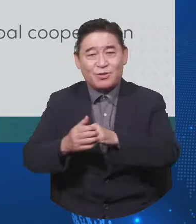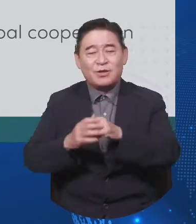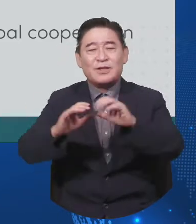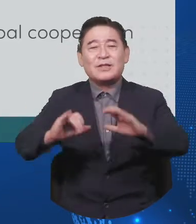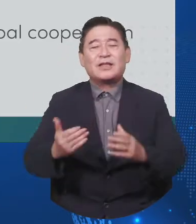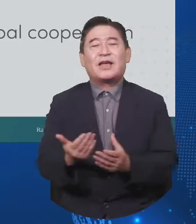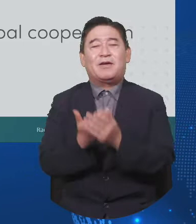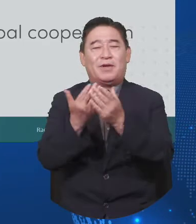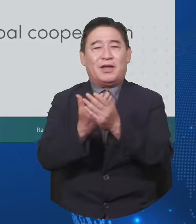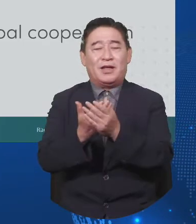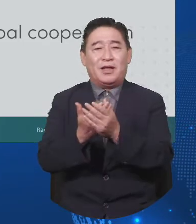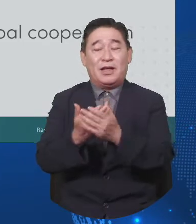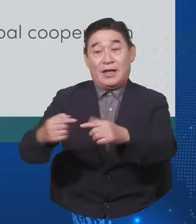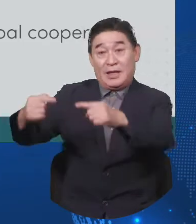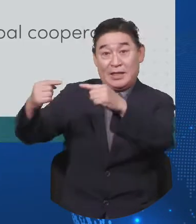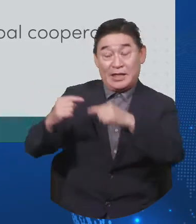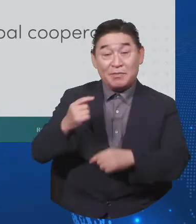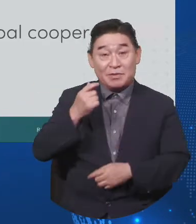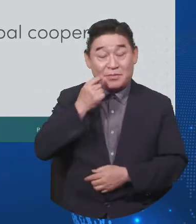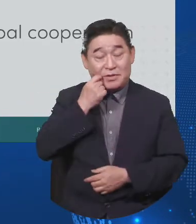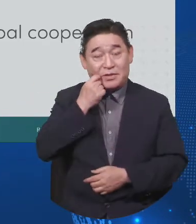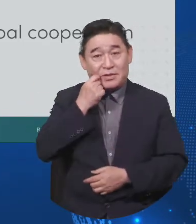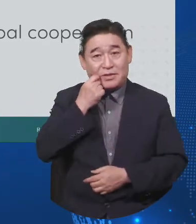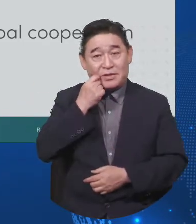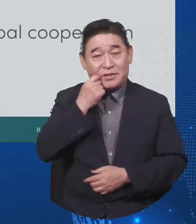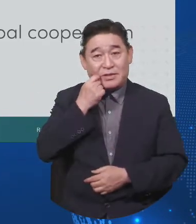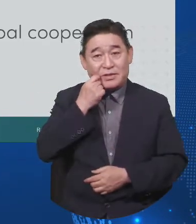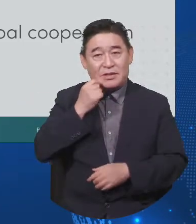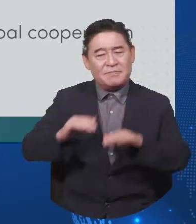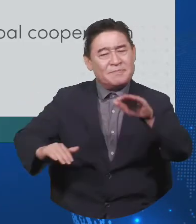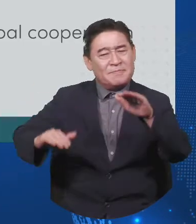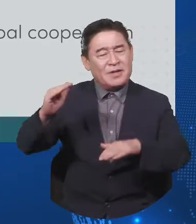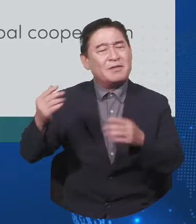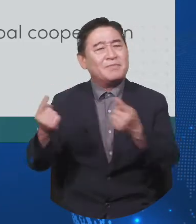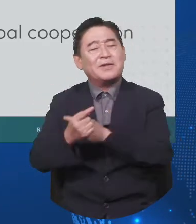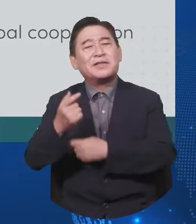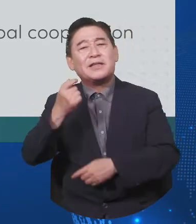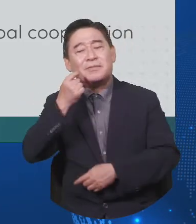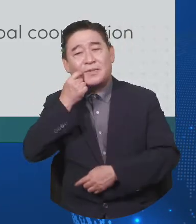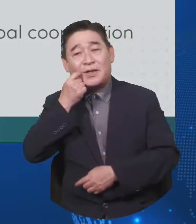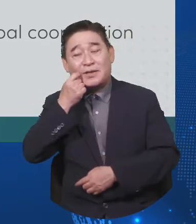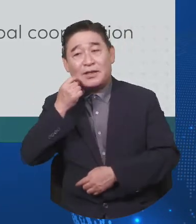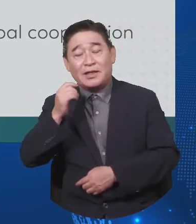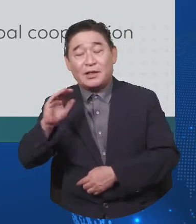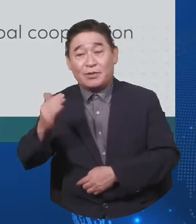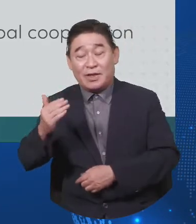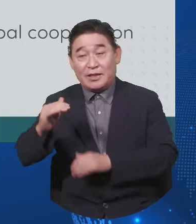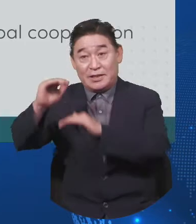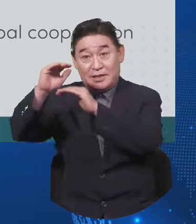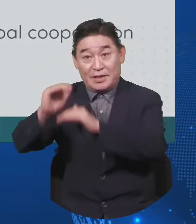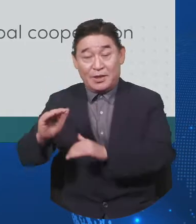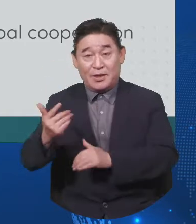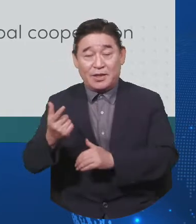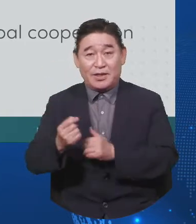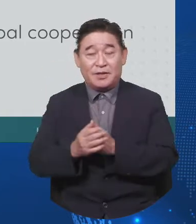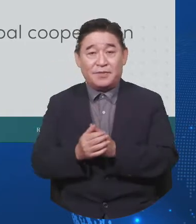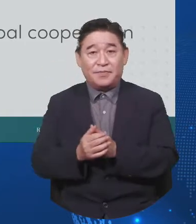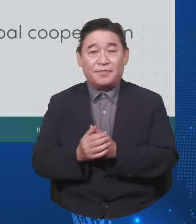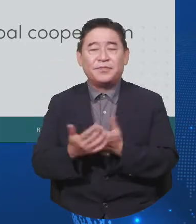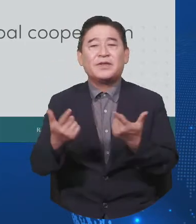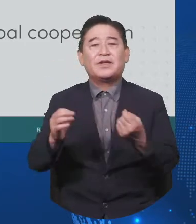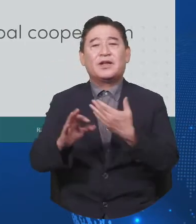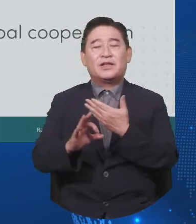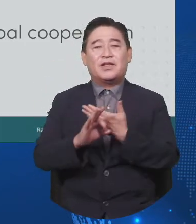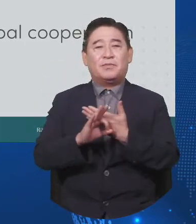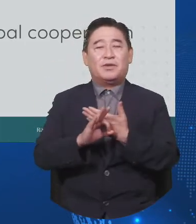outcomes. Perhaps the risk of this scenario is the potential to deepen divisions between North and South